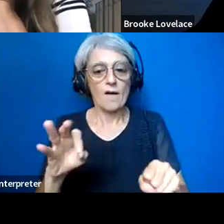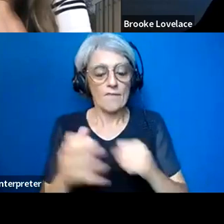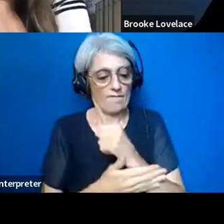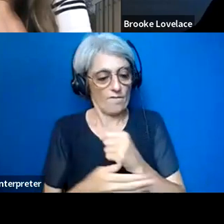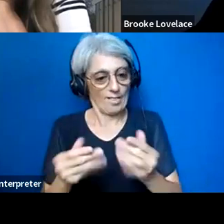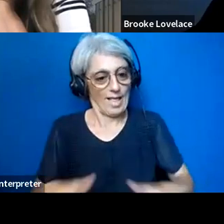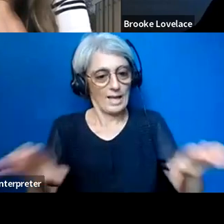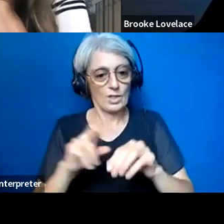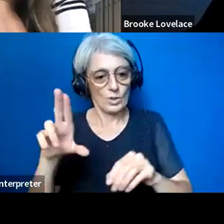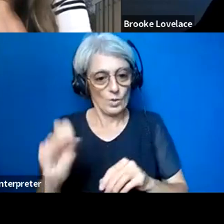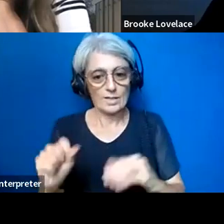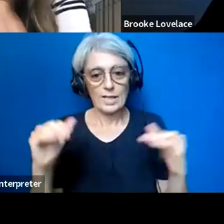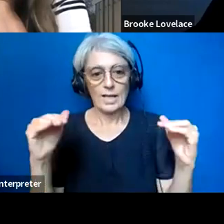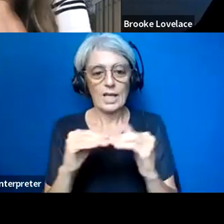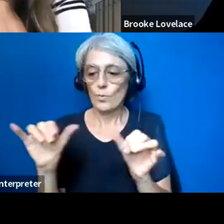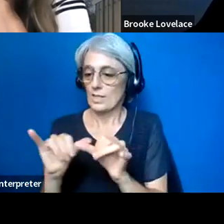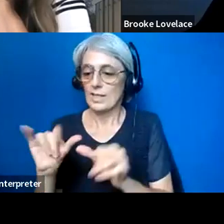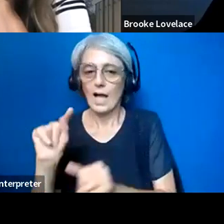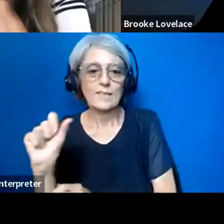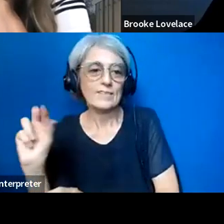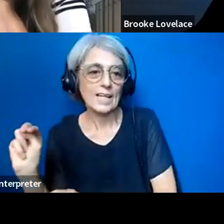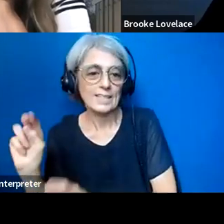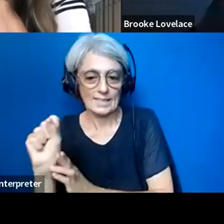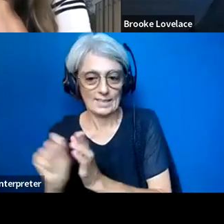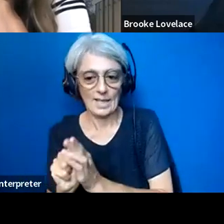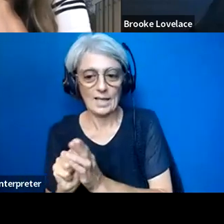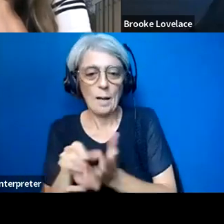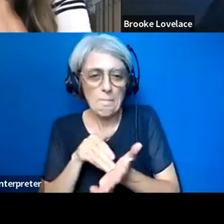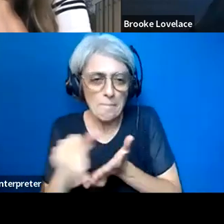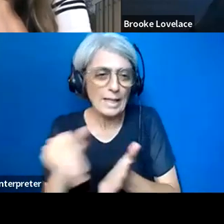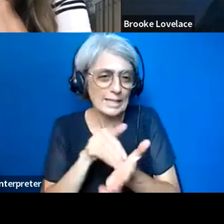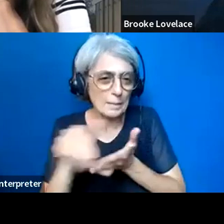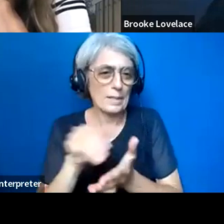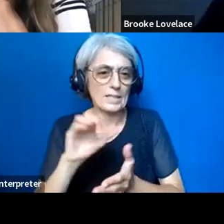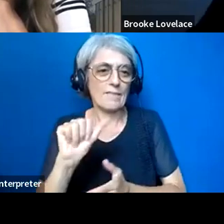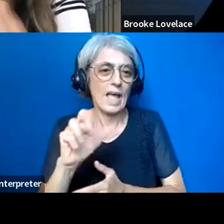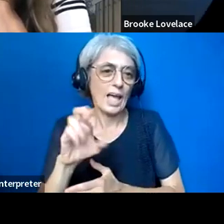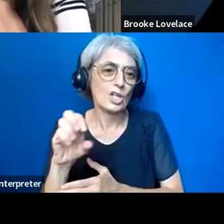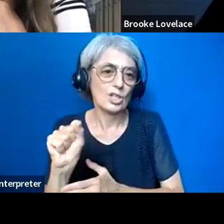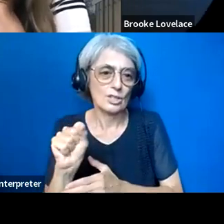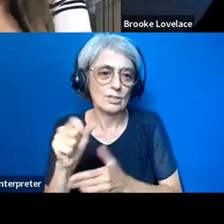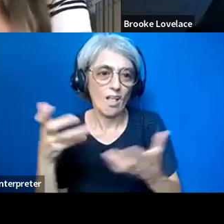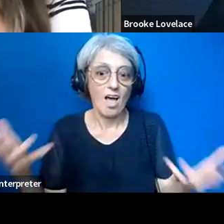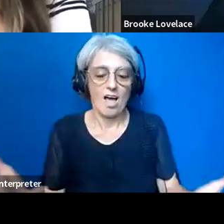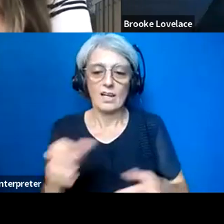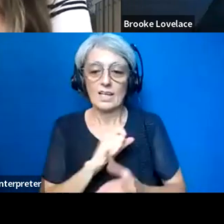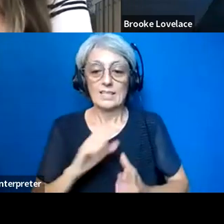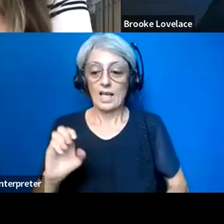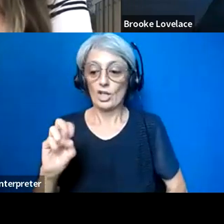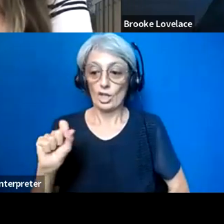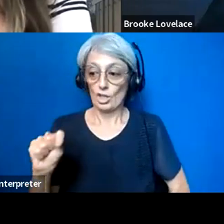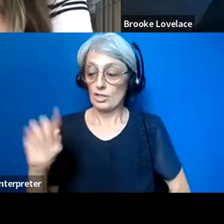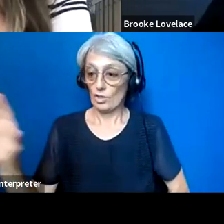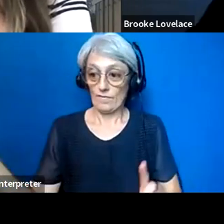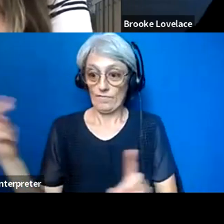is equivalent to the size of Tennessee. It's millions and millions of acres. And Senator Ernst's position on this is that she explains to